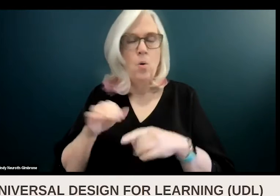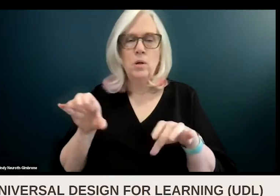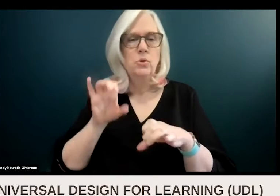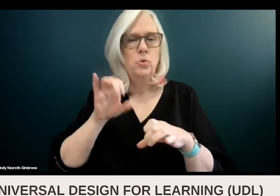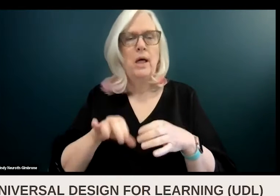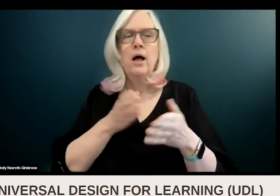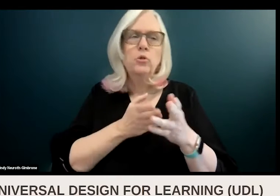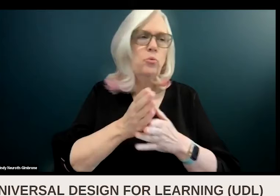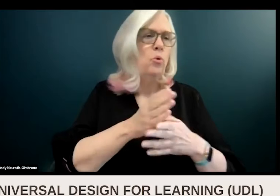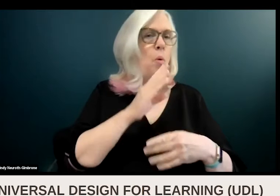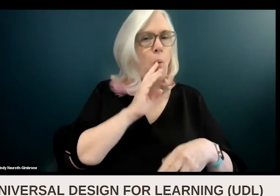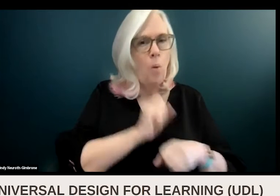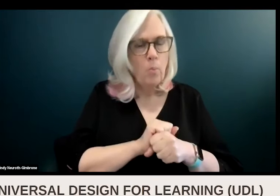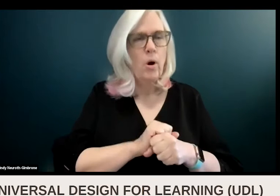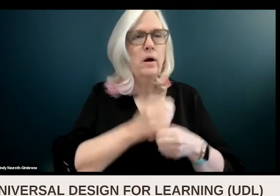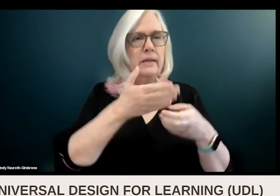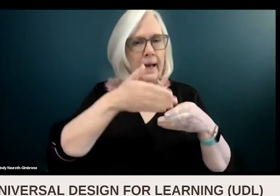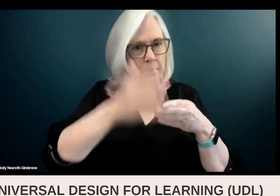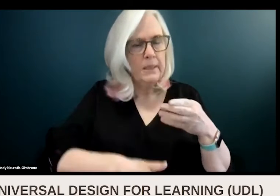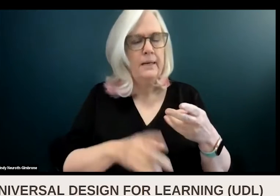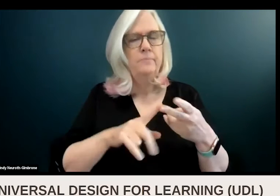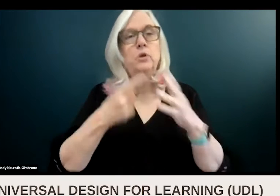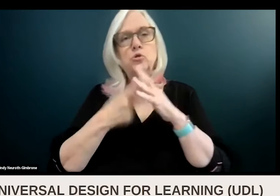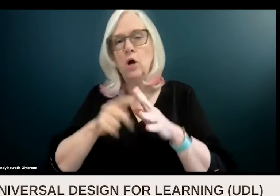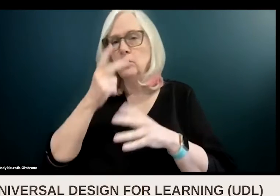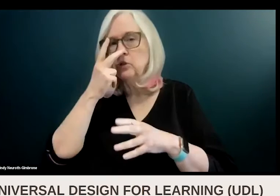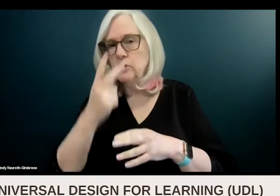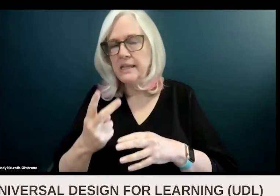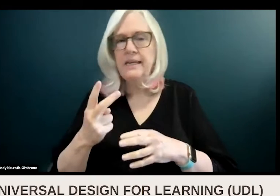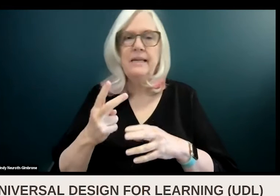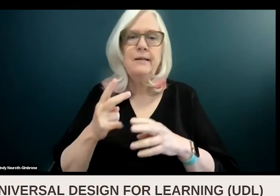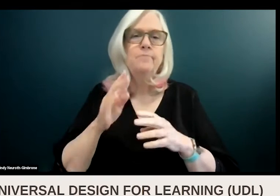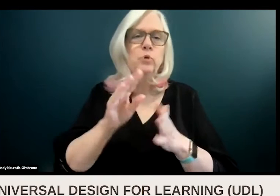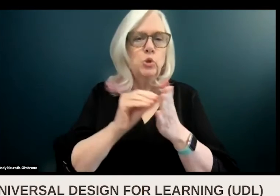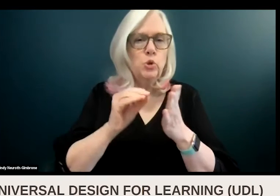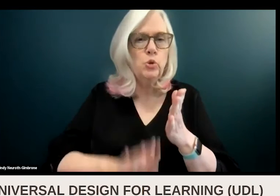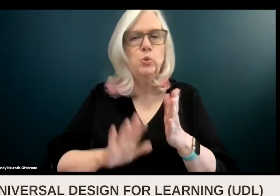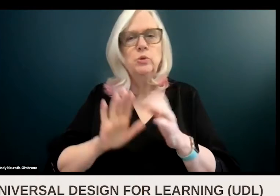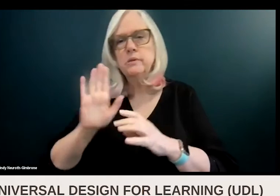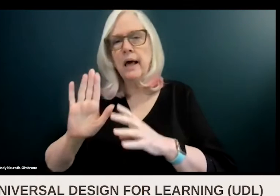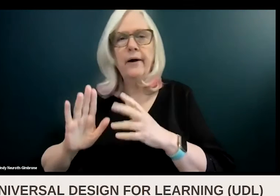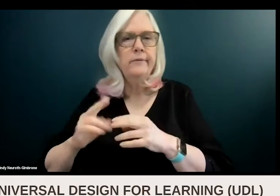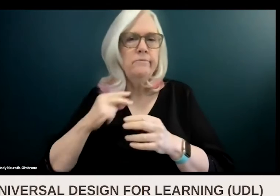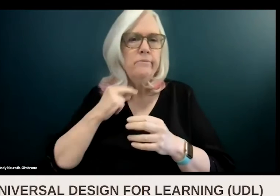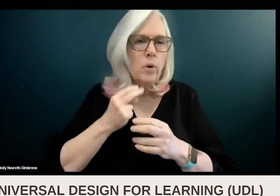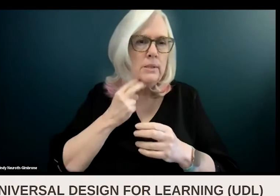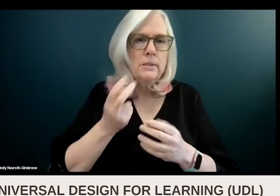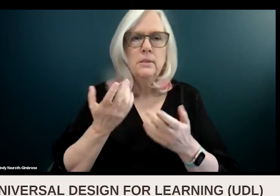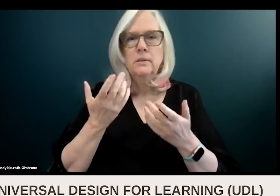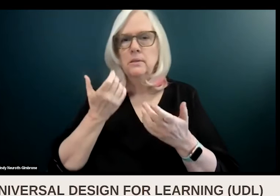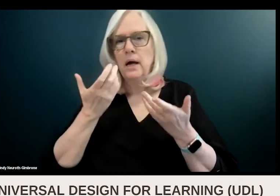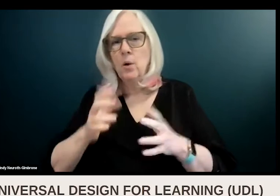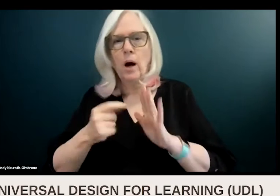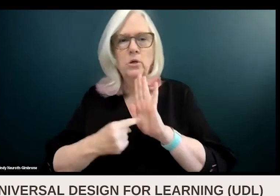complete. You begin to quickly see the voices that students are often reluctant to show in the